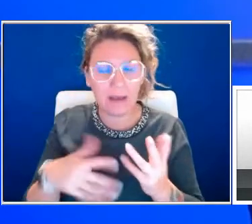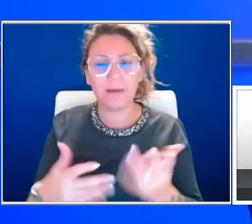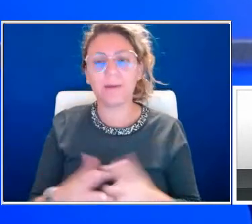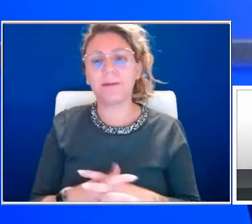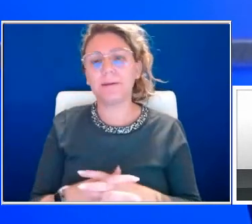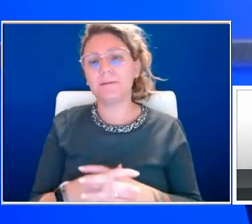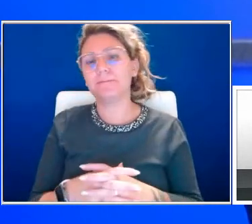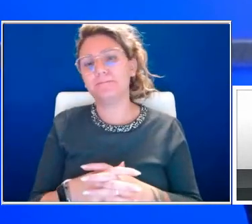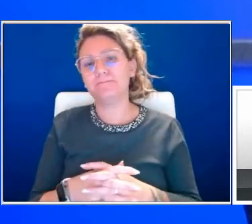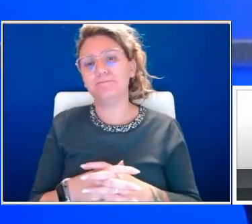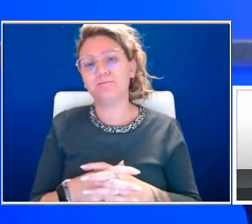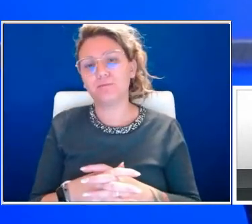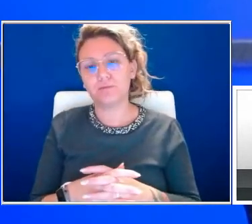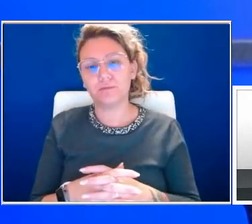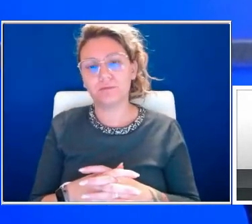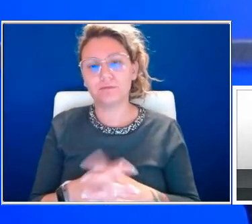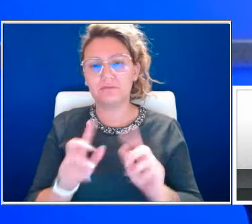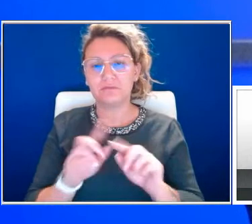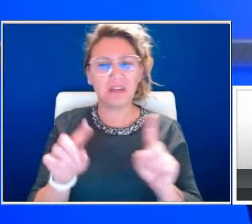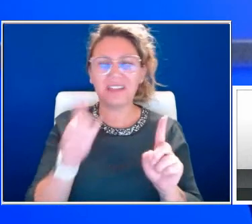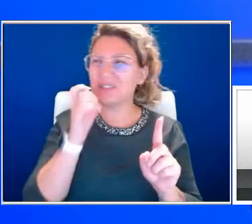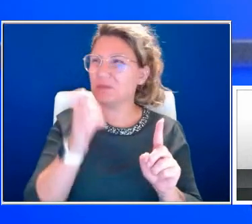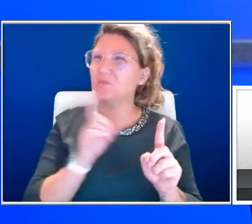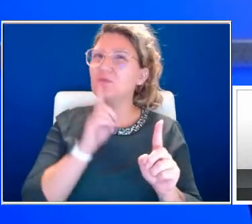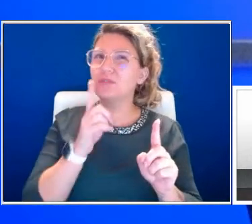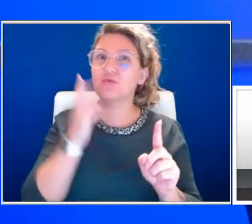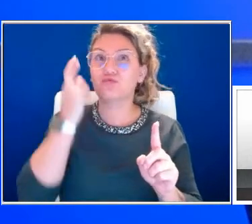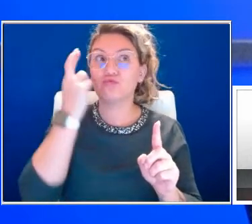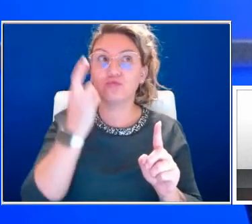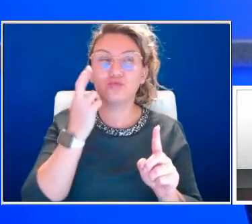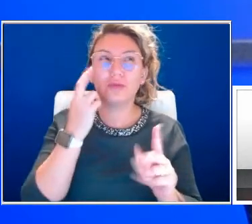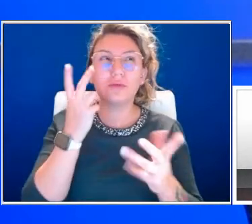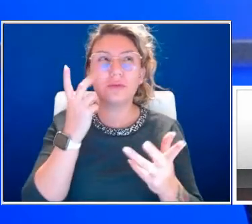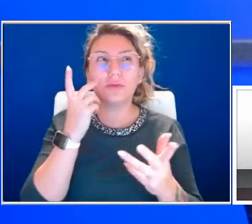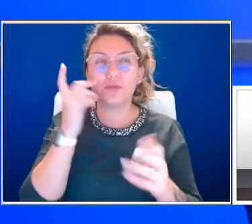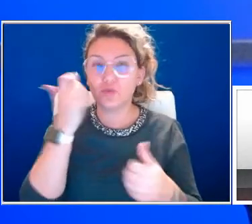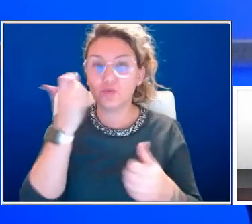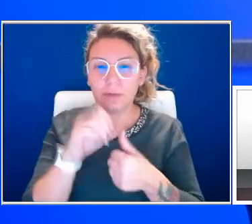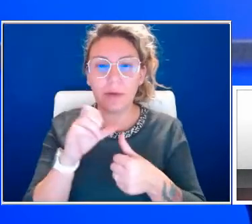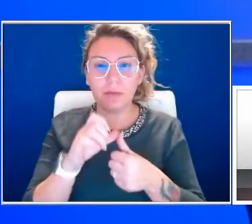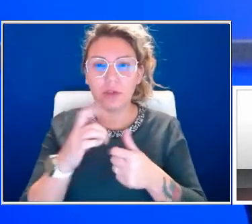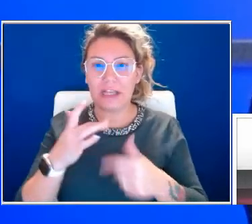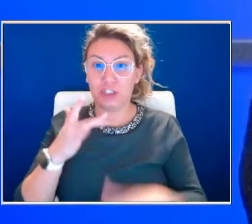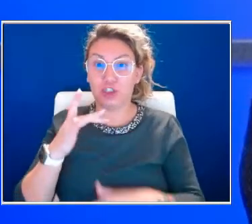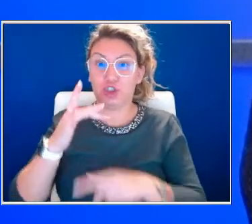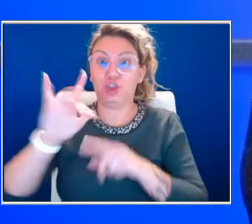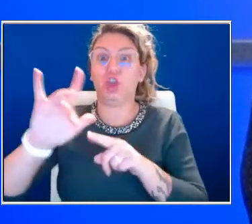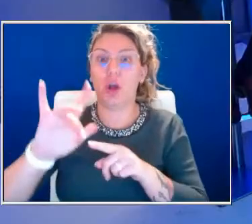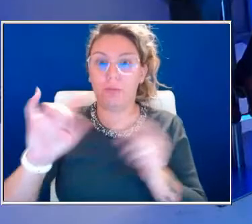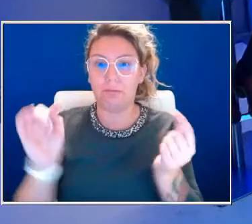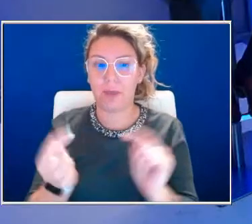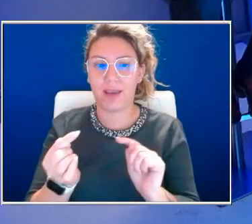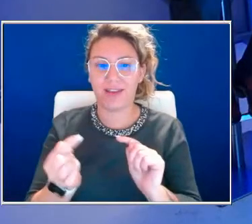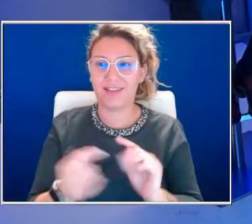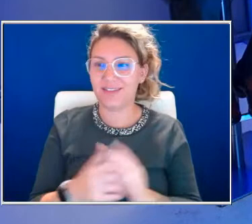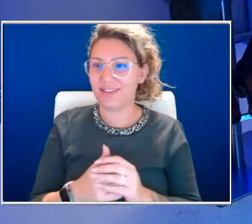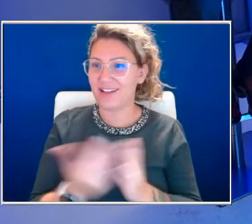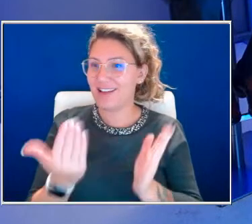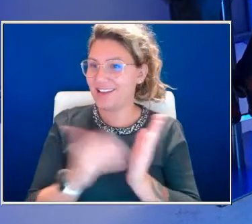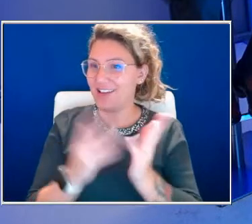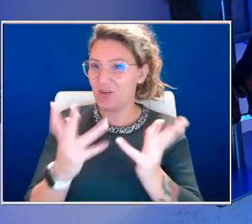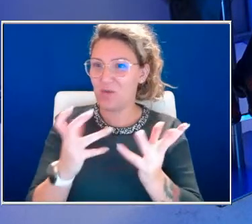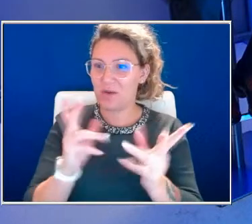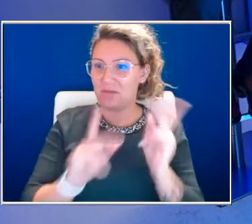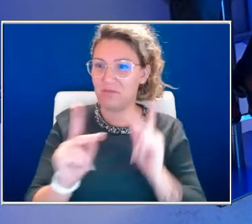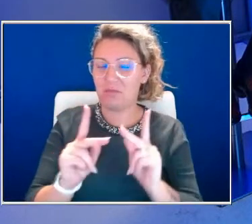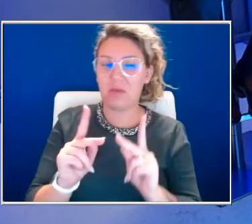But I don't really remember like sharp pain or anything like that. Okay, again, I want to make sure people check out the